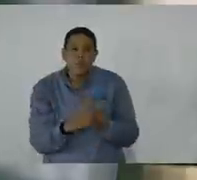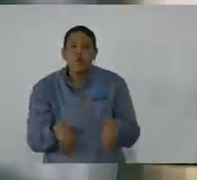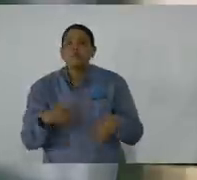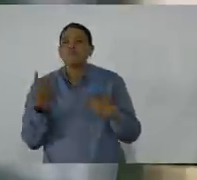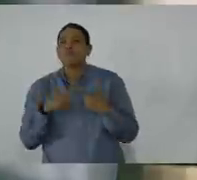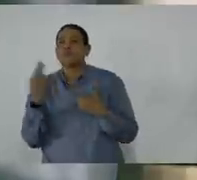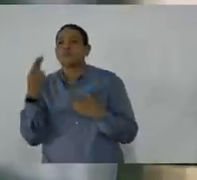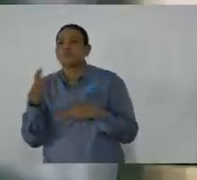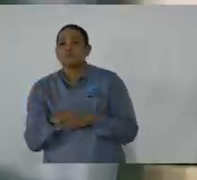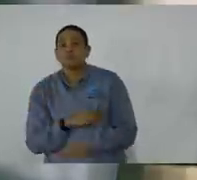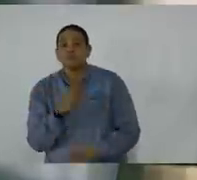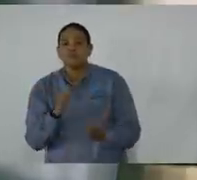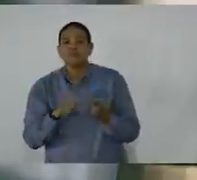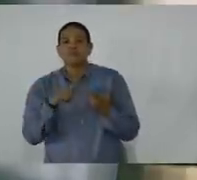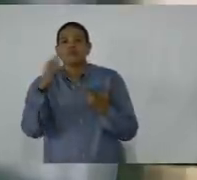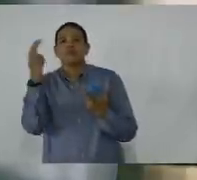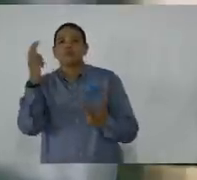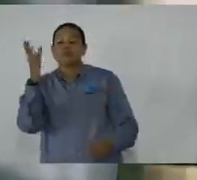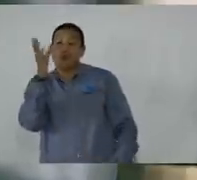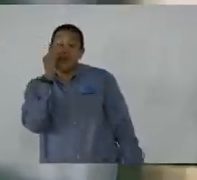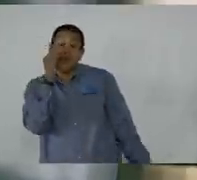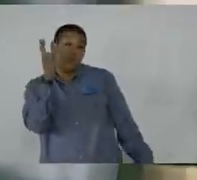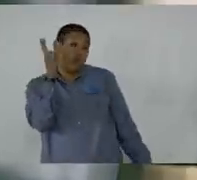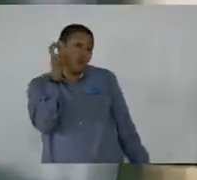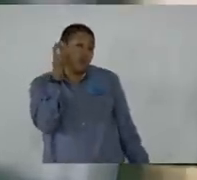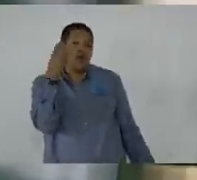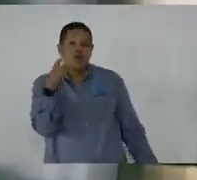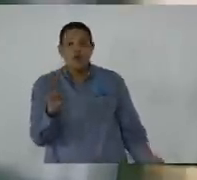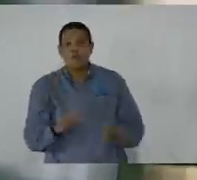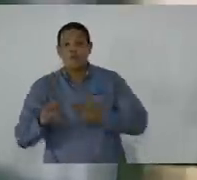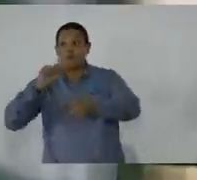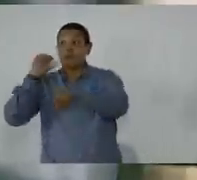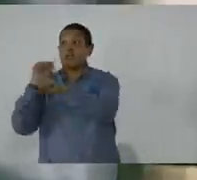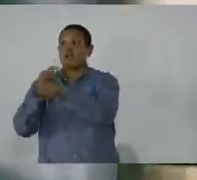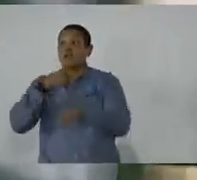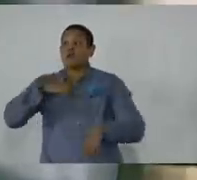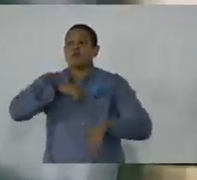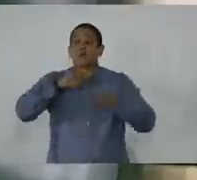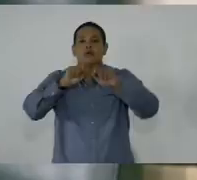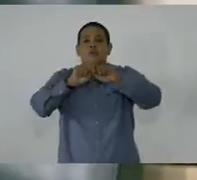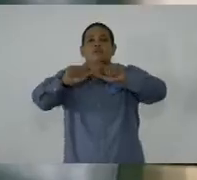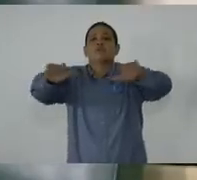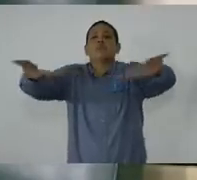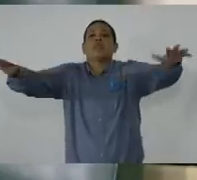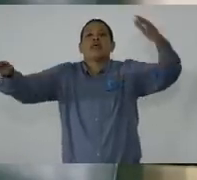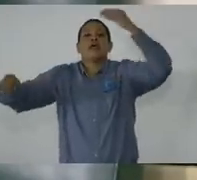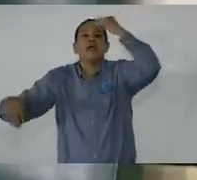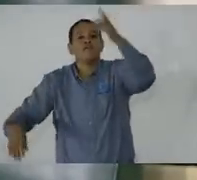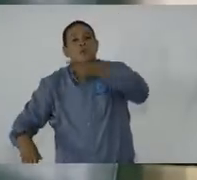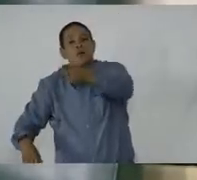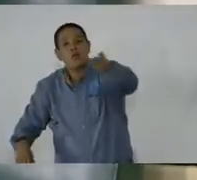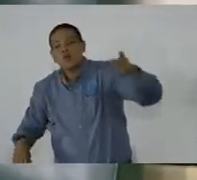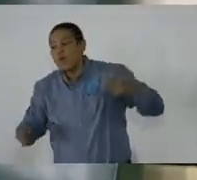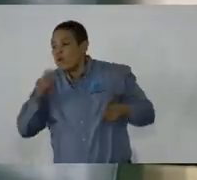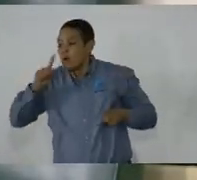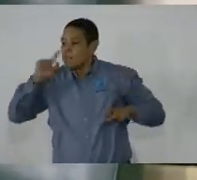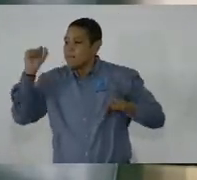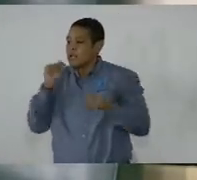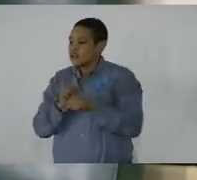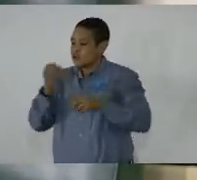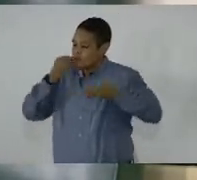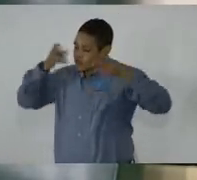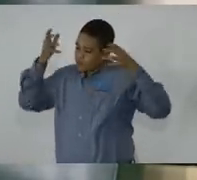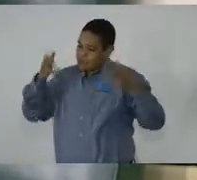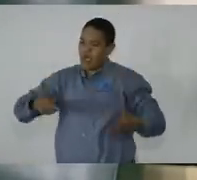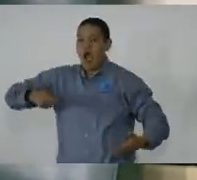utilizing digital, utilizing audiovisual, and every way to make sure that we pass information to those that are ensuring food is on our